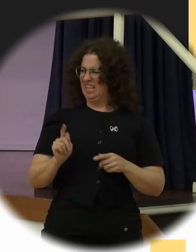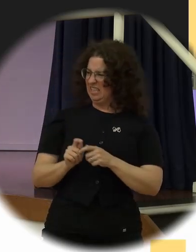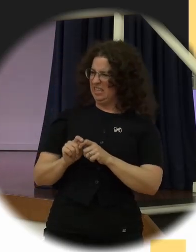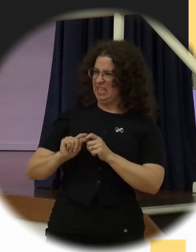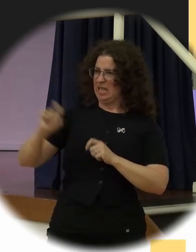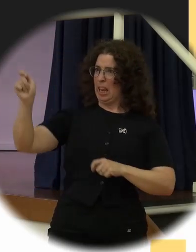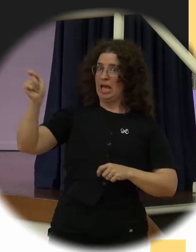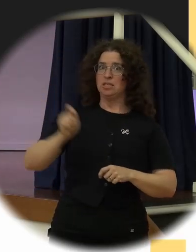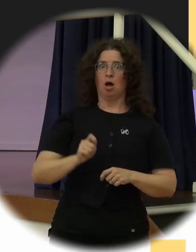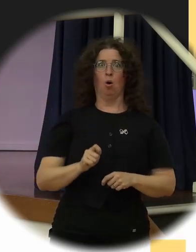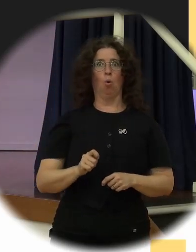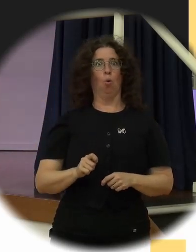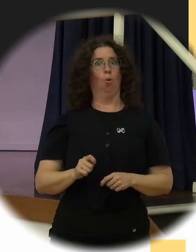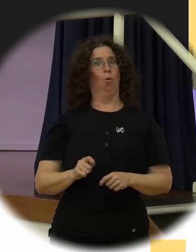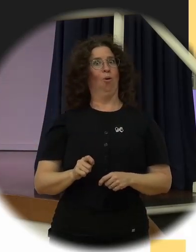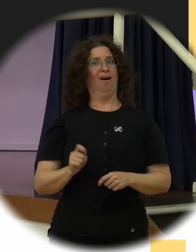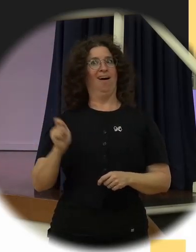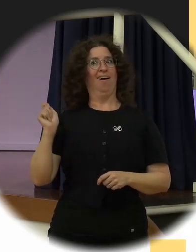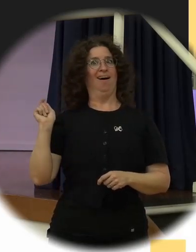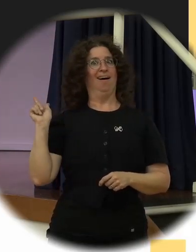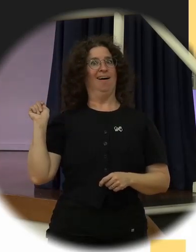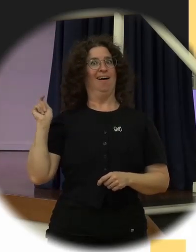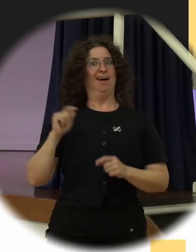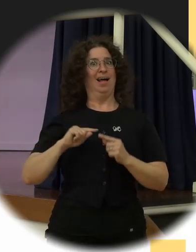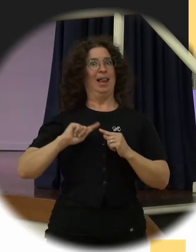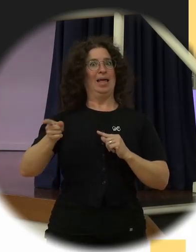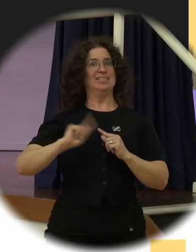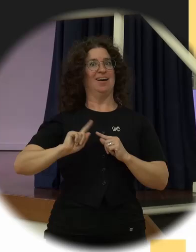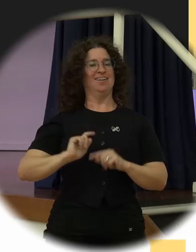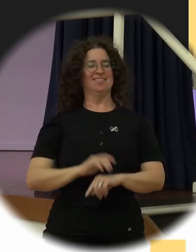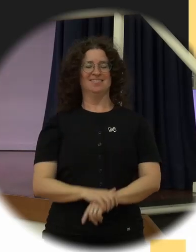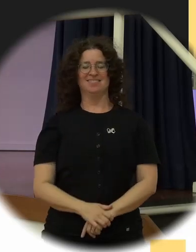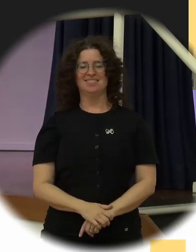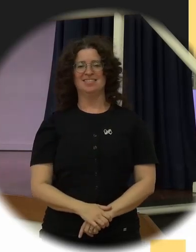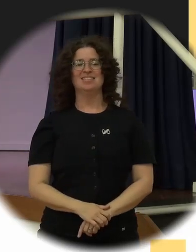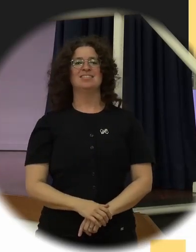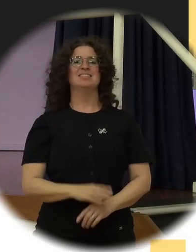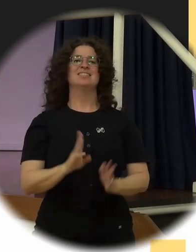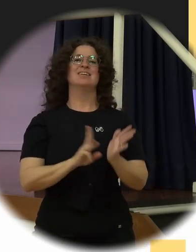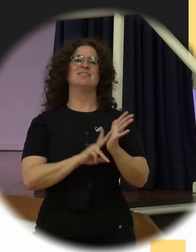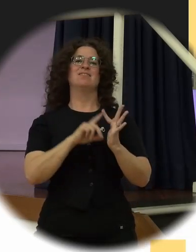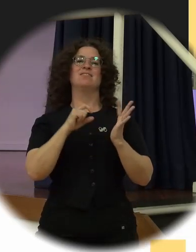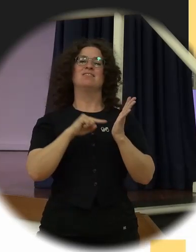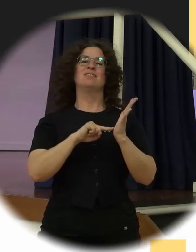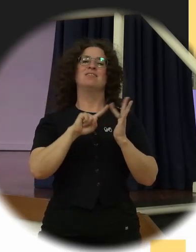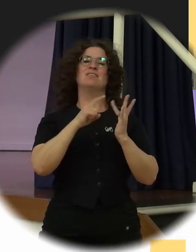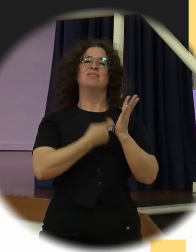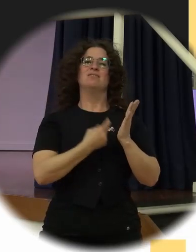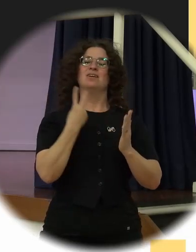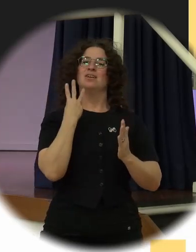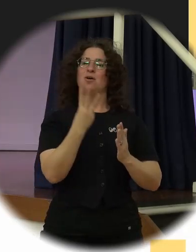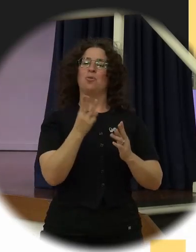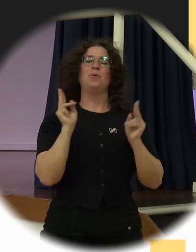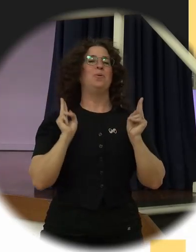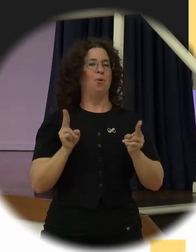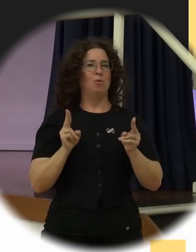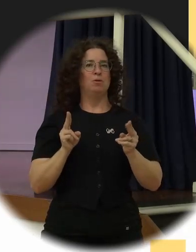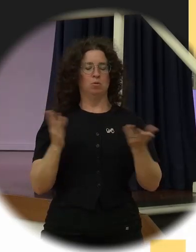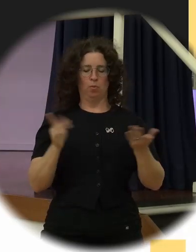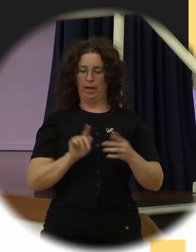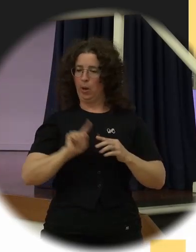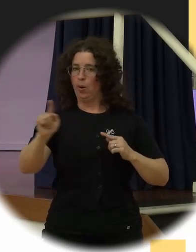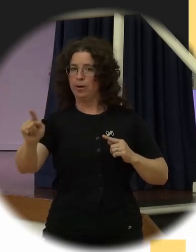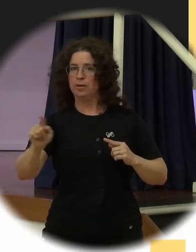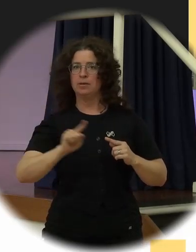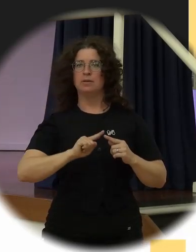too? Yeah. Laser pointer. It's got a vector 3 normal, just saying what direction it's going, and